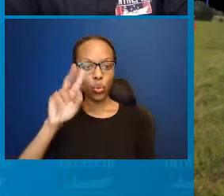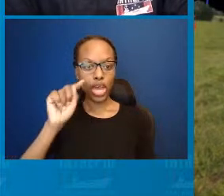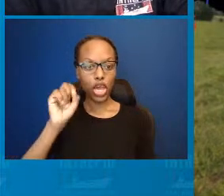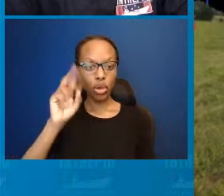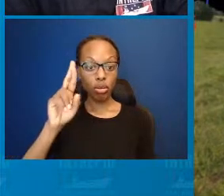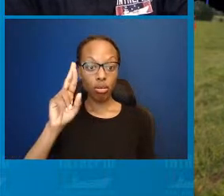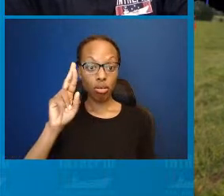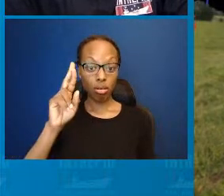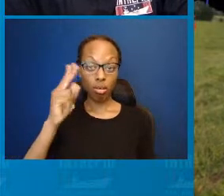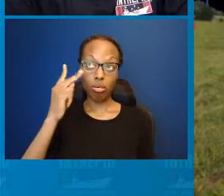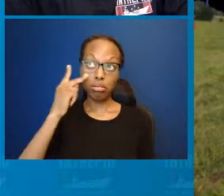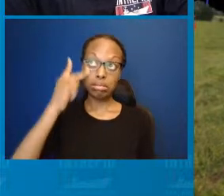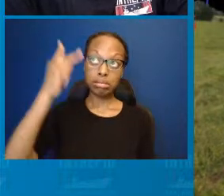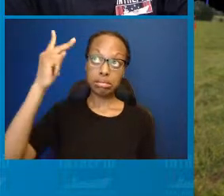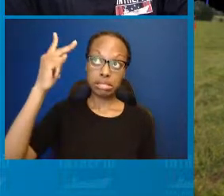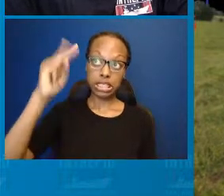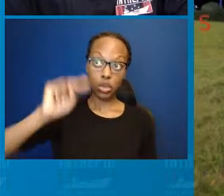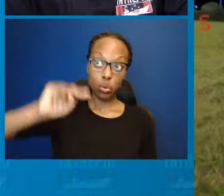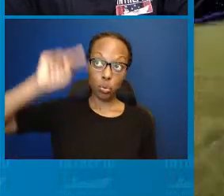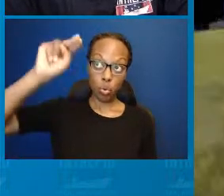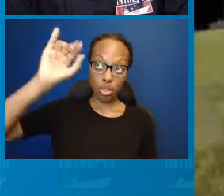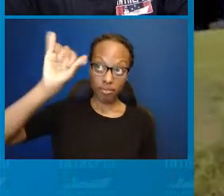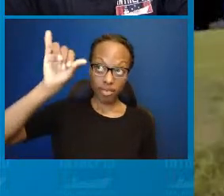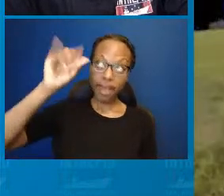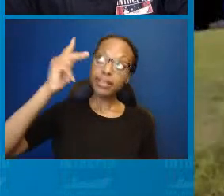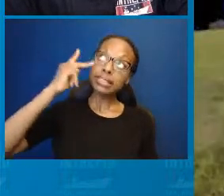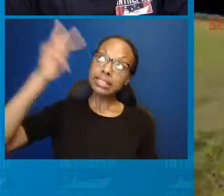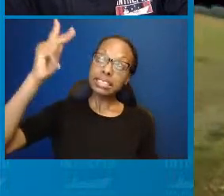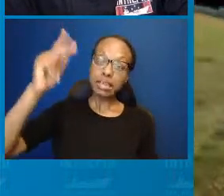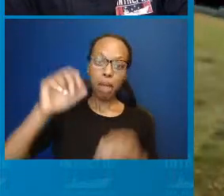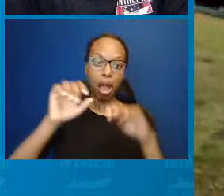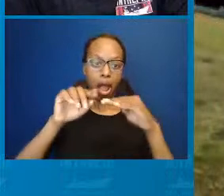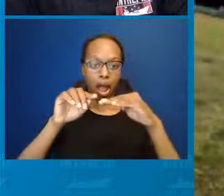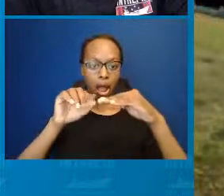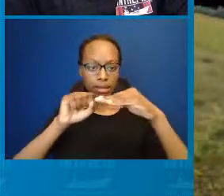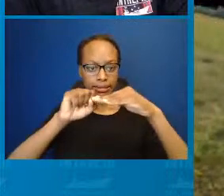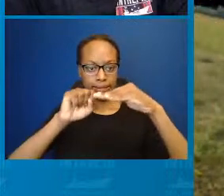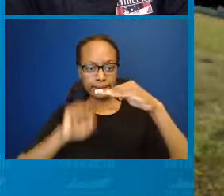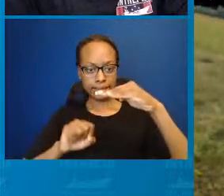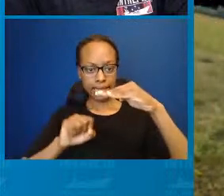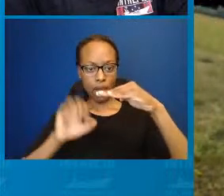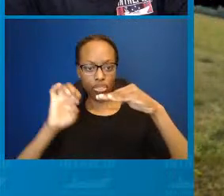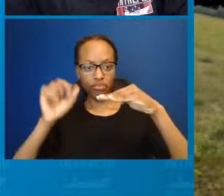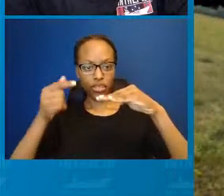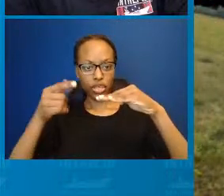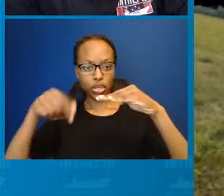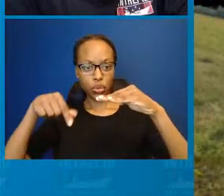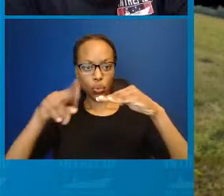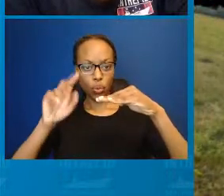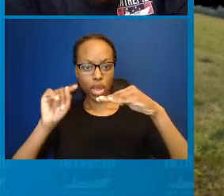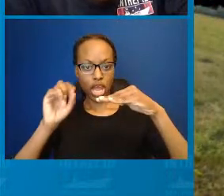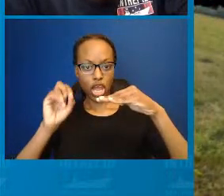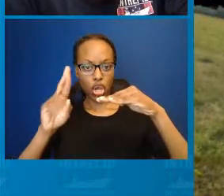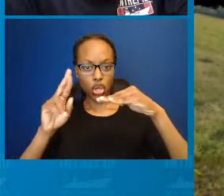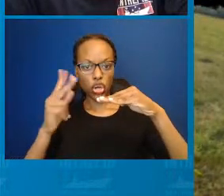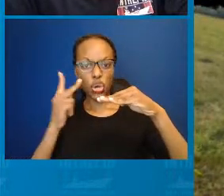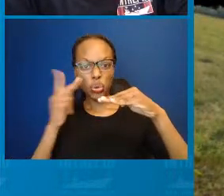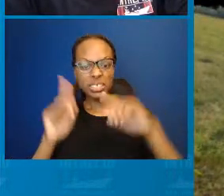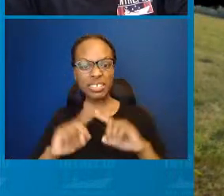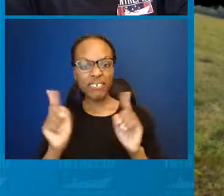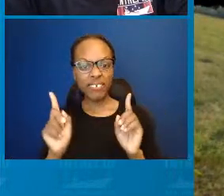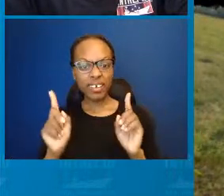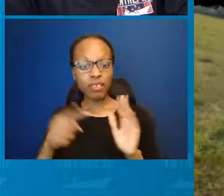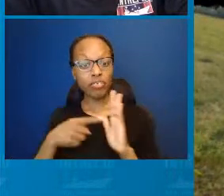only is it daytime now, but you're also going to see some different constellations, some constellations that we didn't even